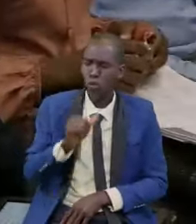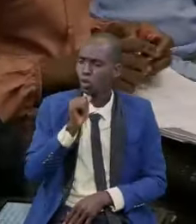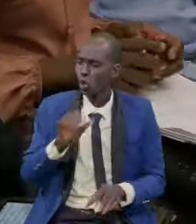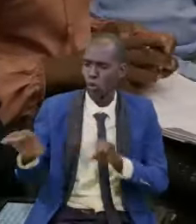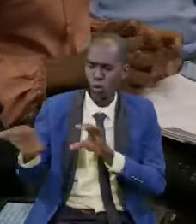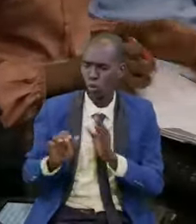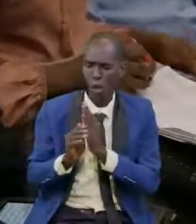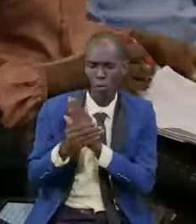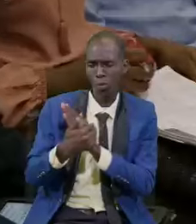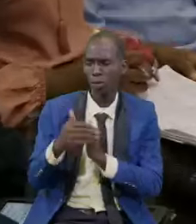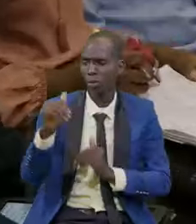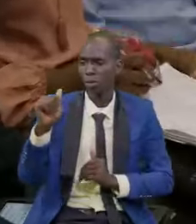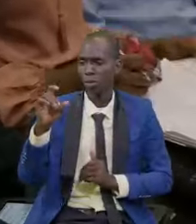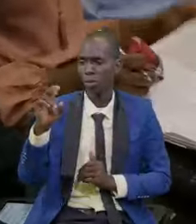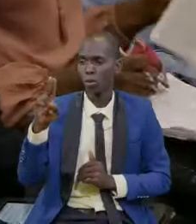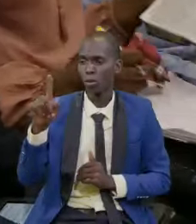adultery.